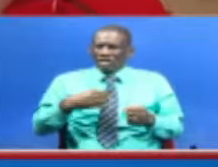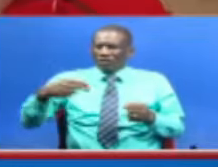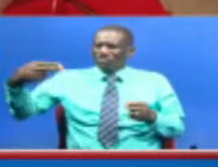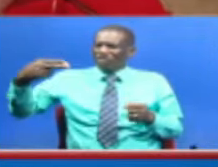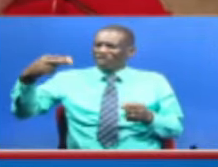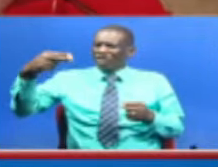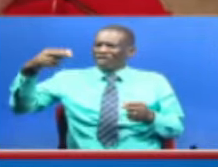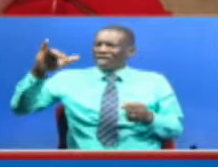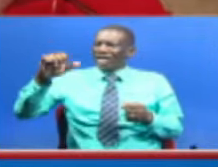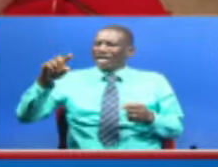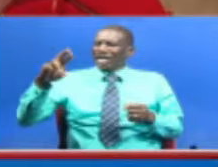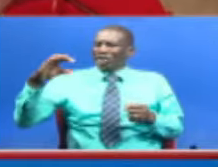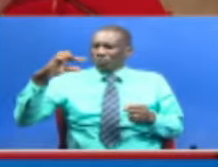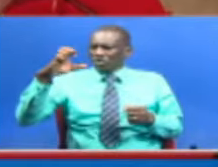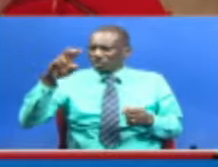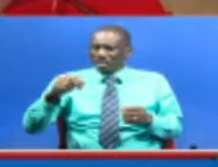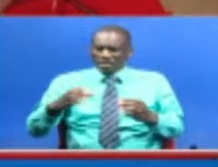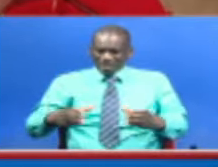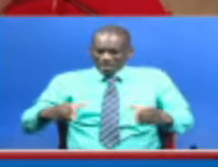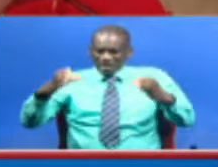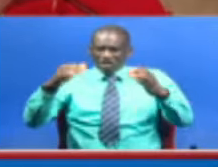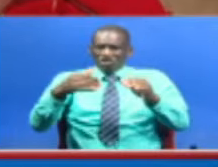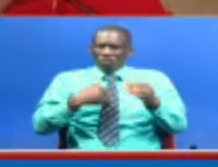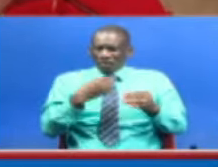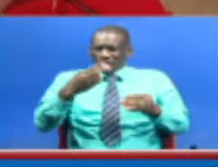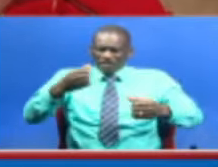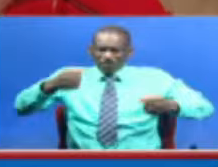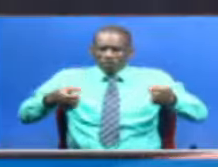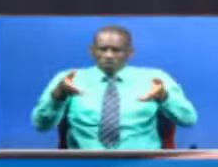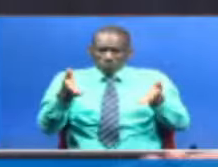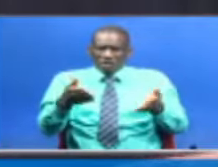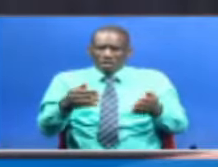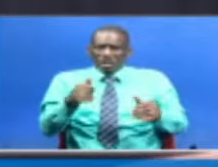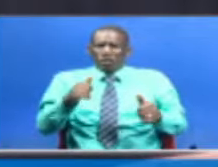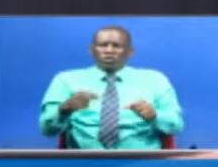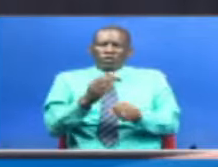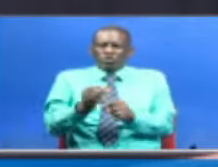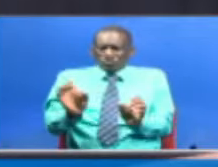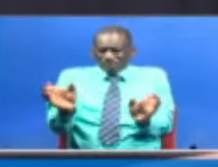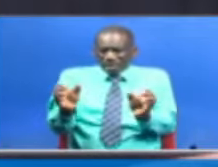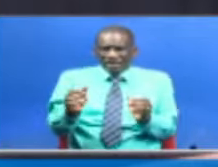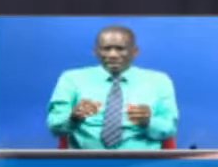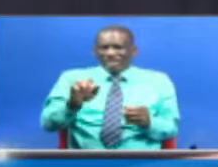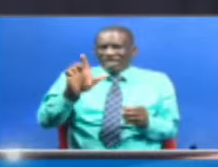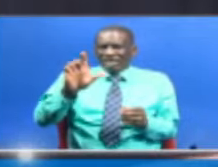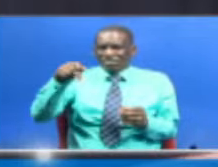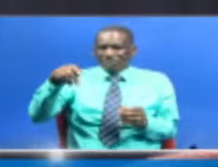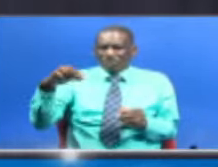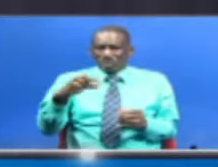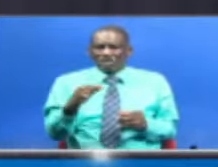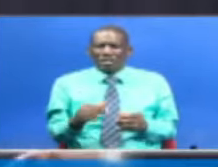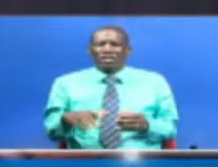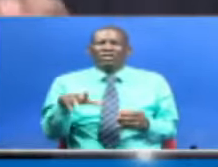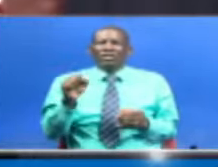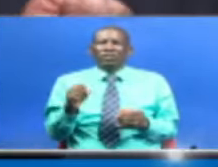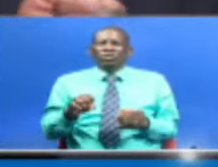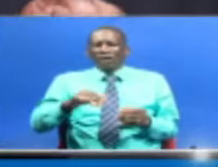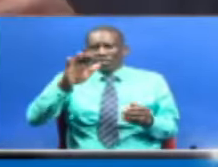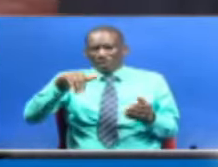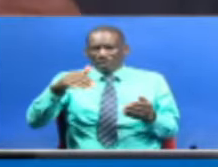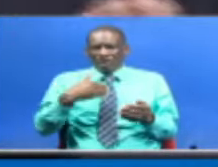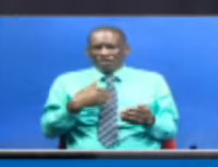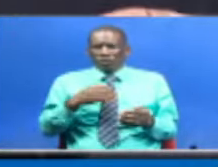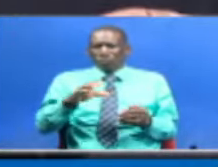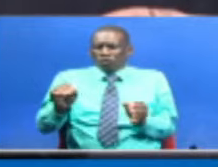car. Just like you have seen vehicles today which also run on LPG. Yeah. So instead of, you'll go to a